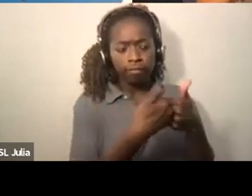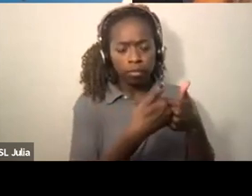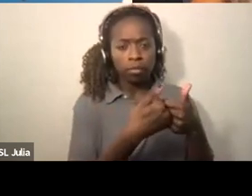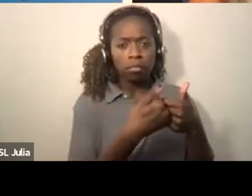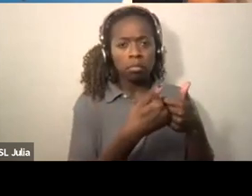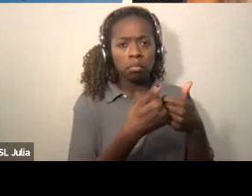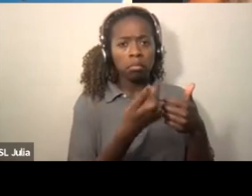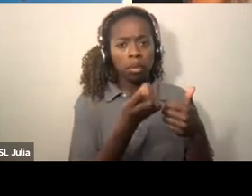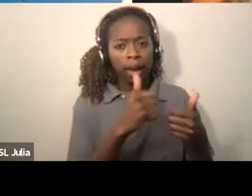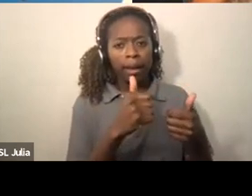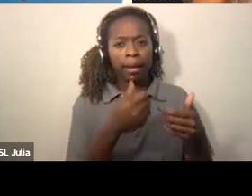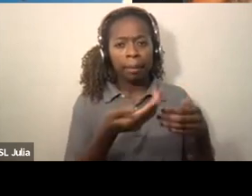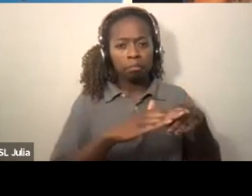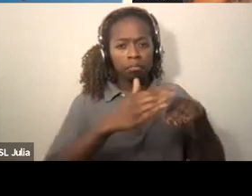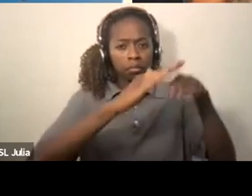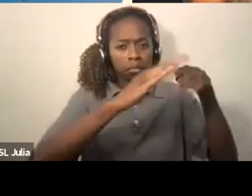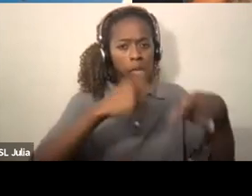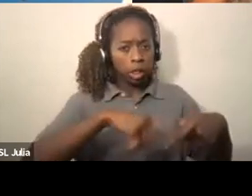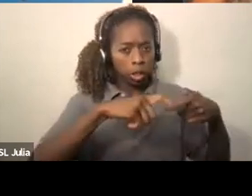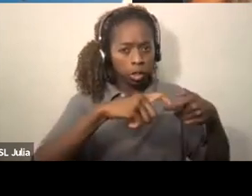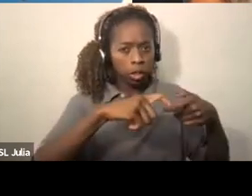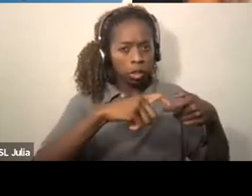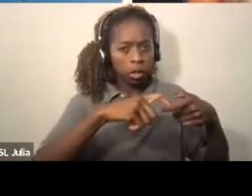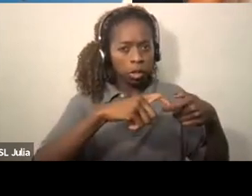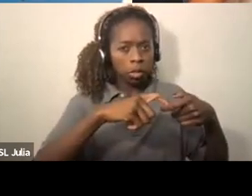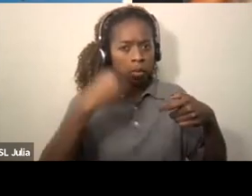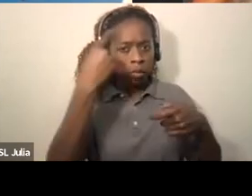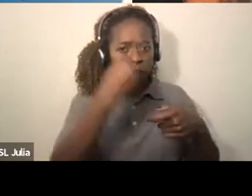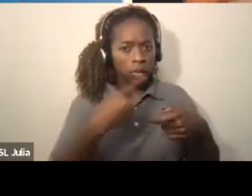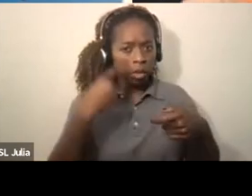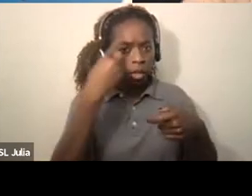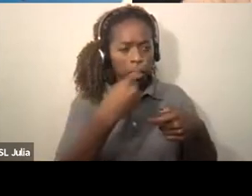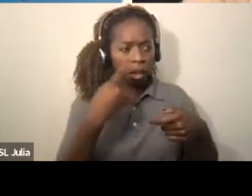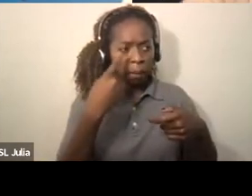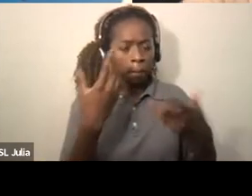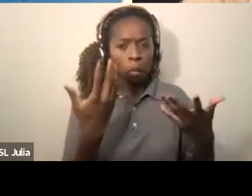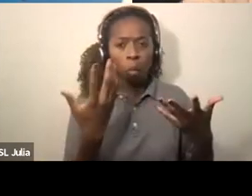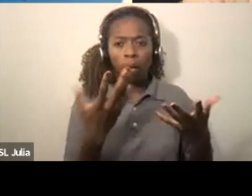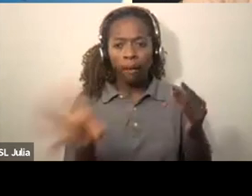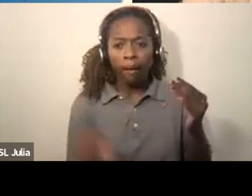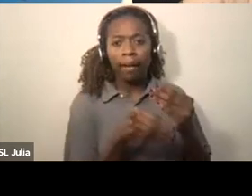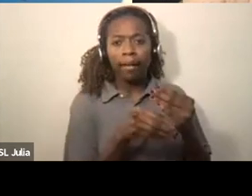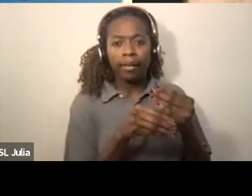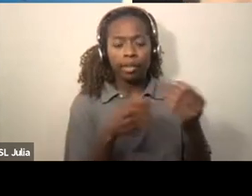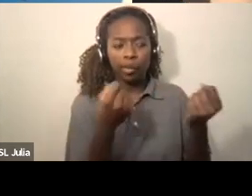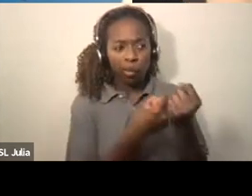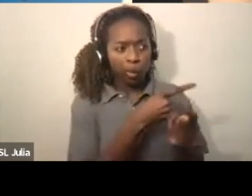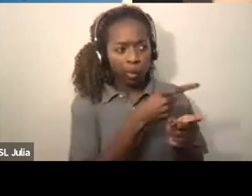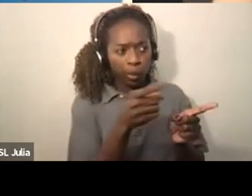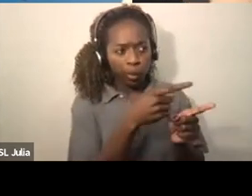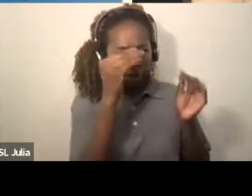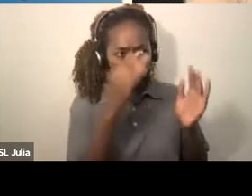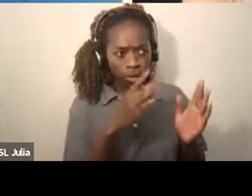number of suspensions by specific teachers to see what additional supports those teachers may